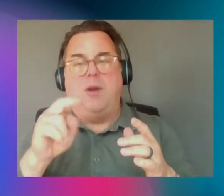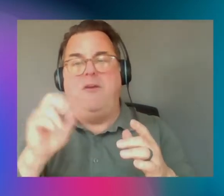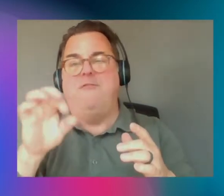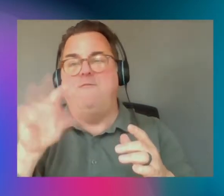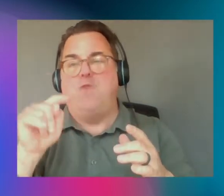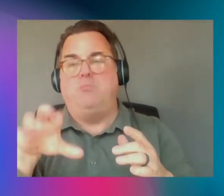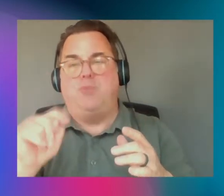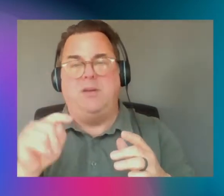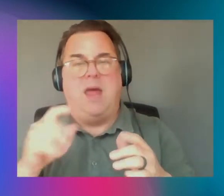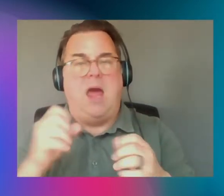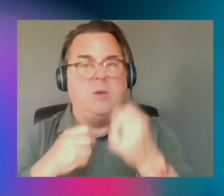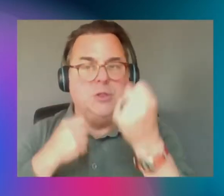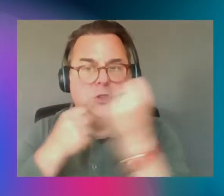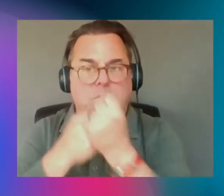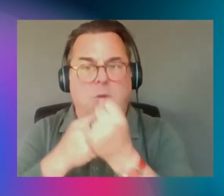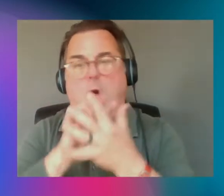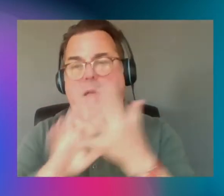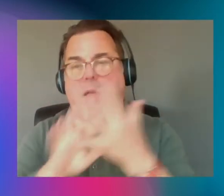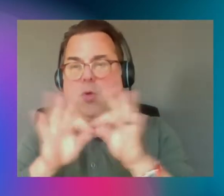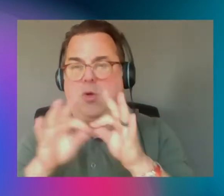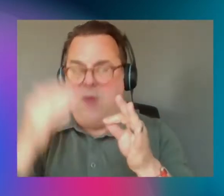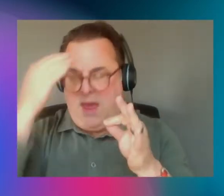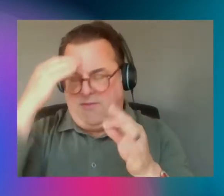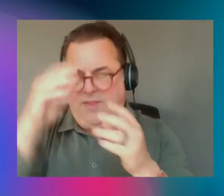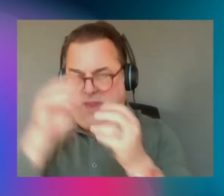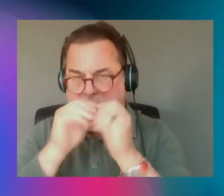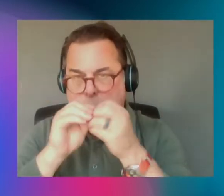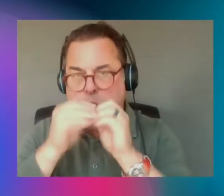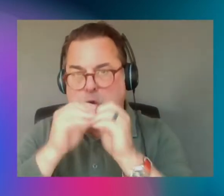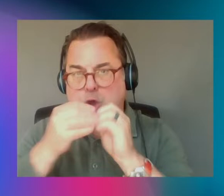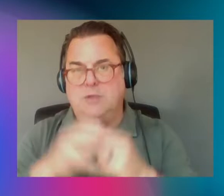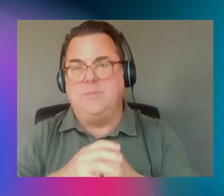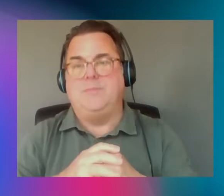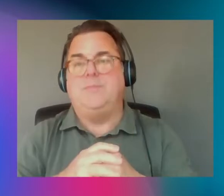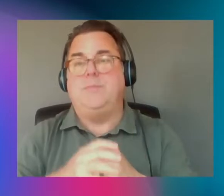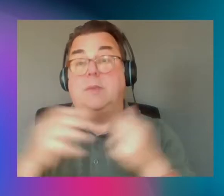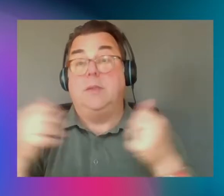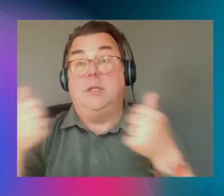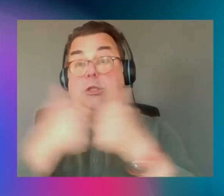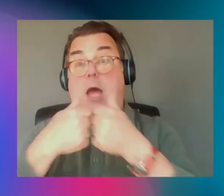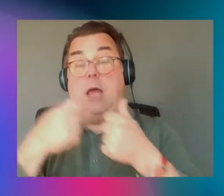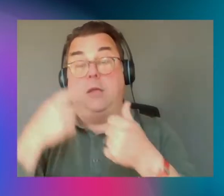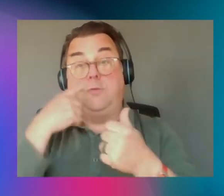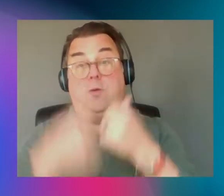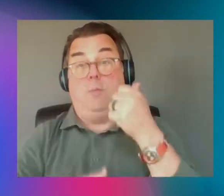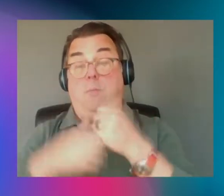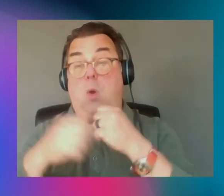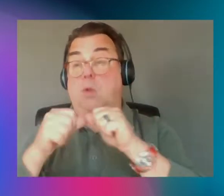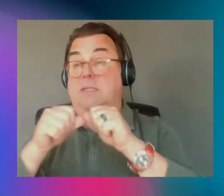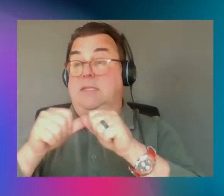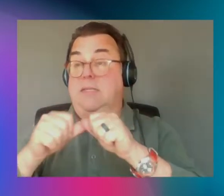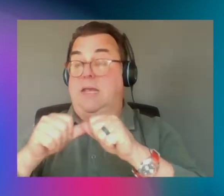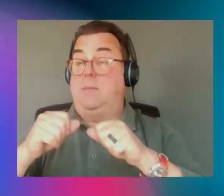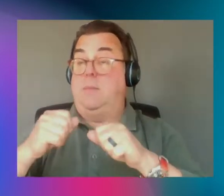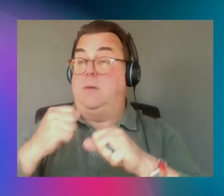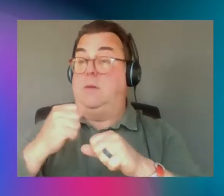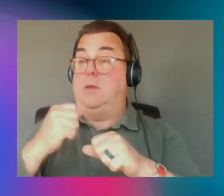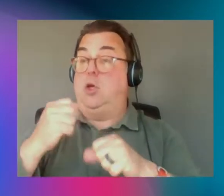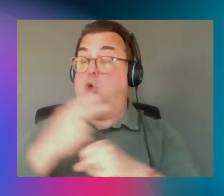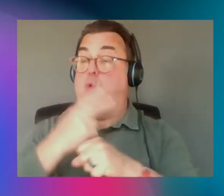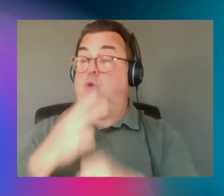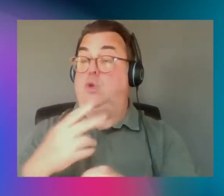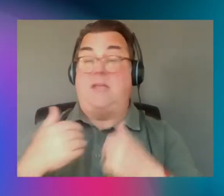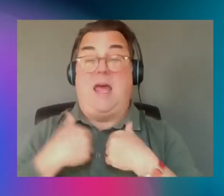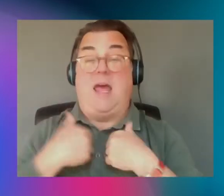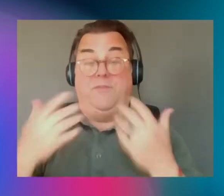much deforestation? All of that requires data. And the challenge that most sustainability practitioners or users of data have now